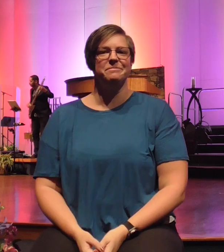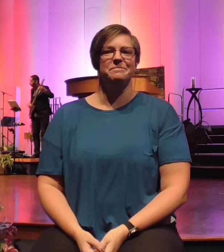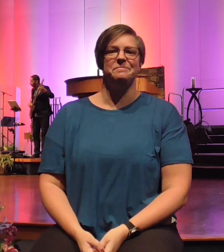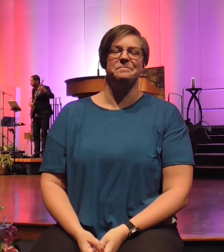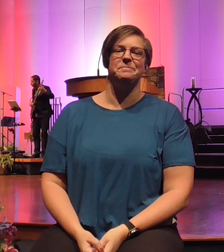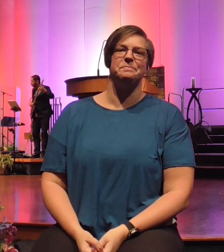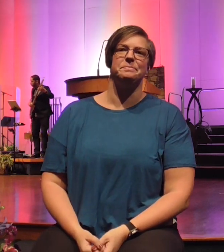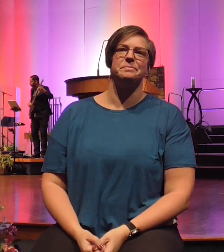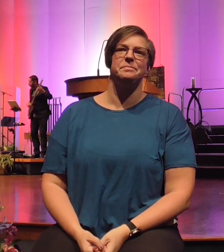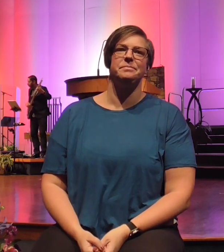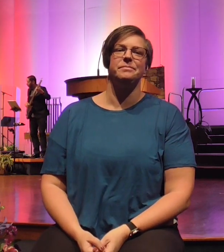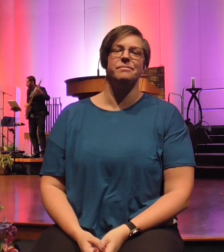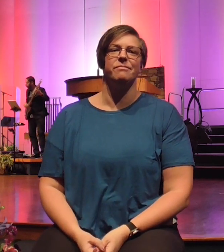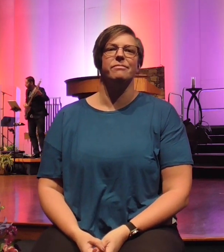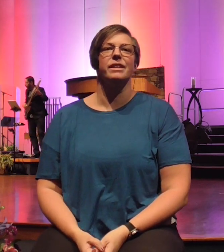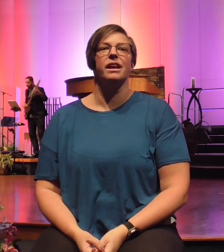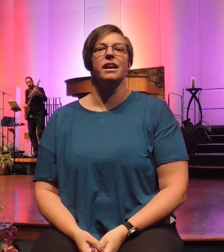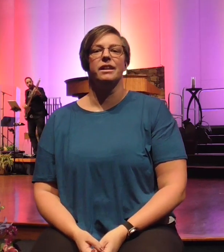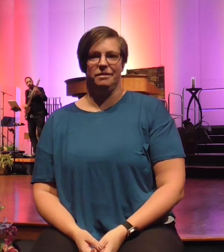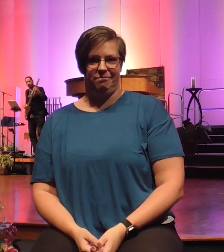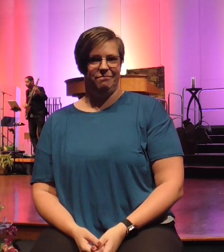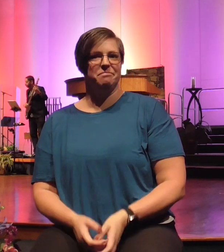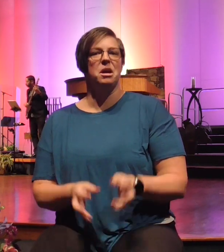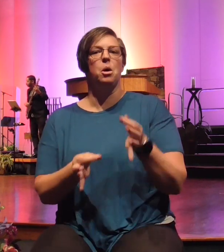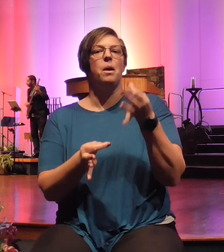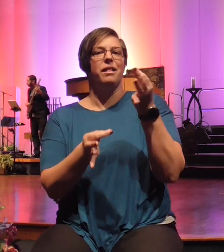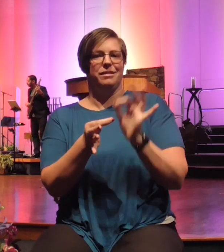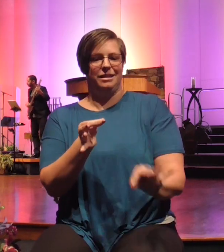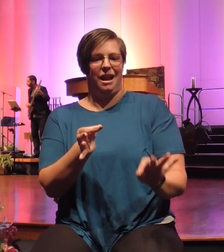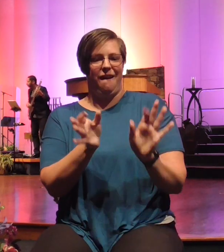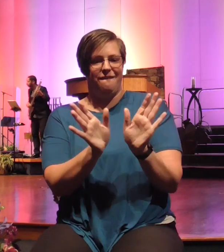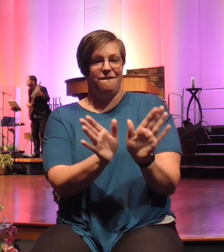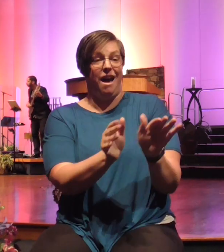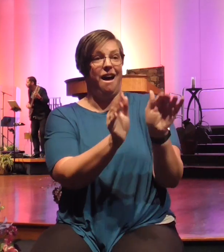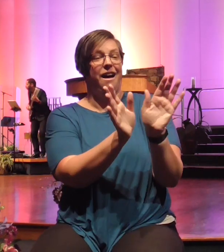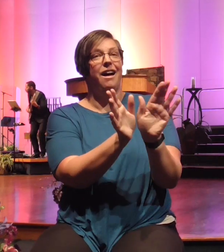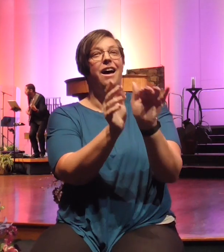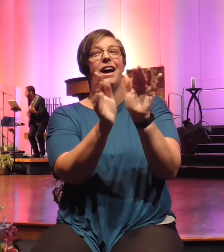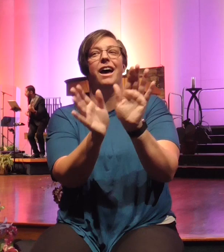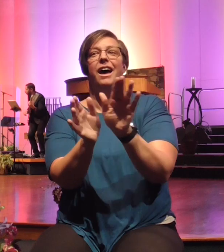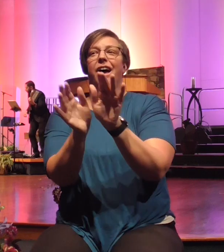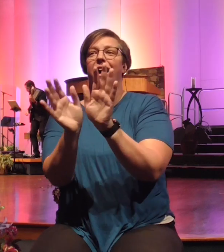fly. I will fly high.